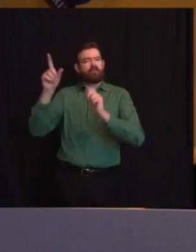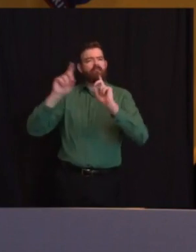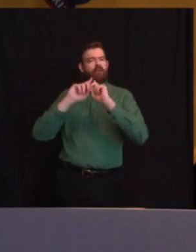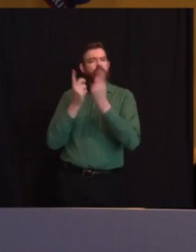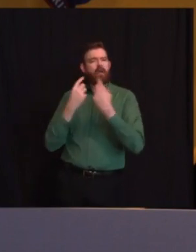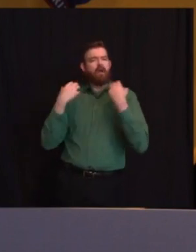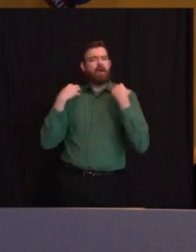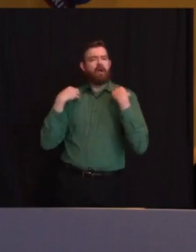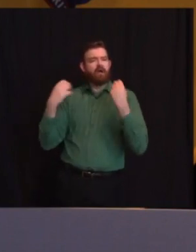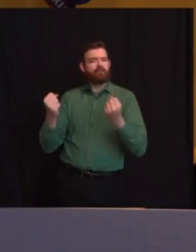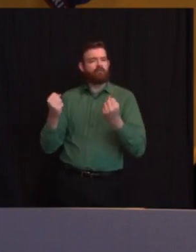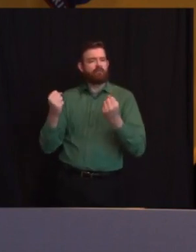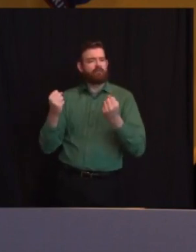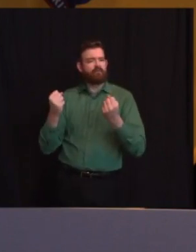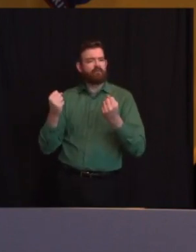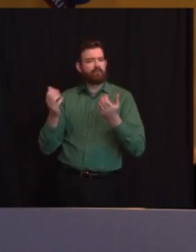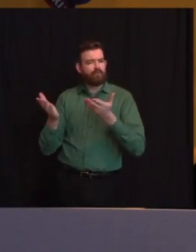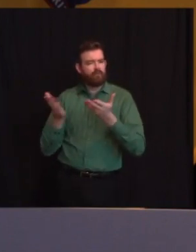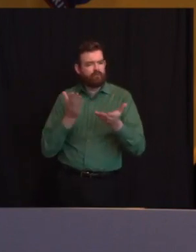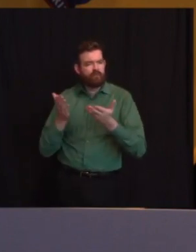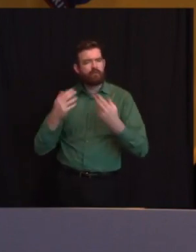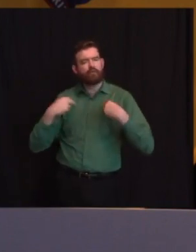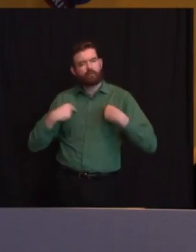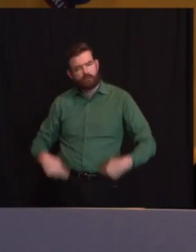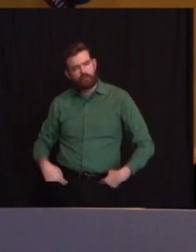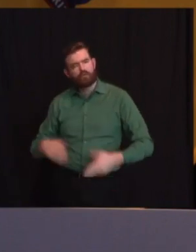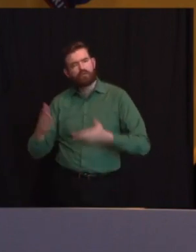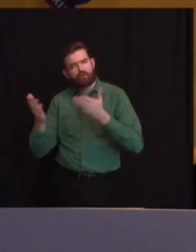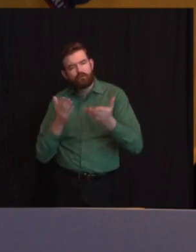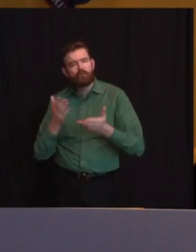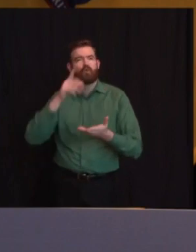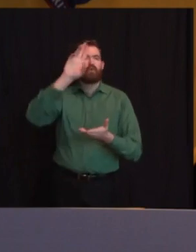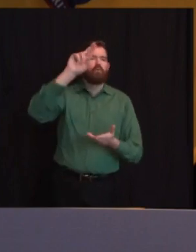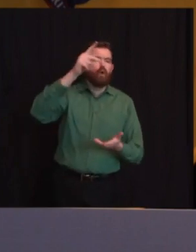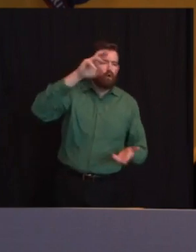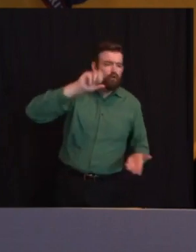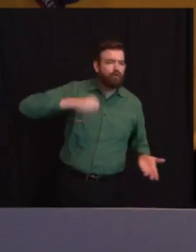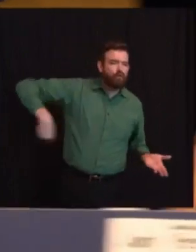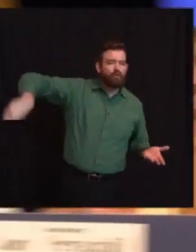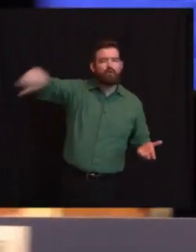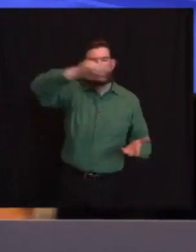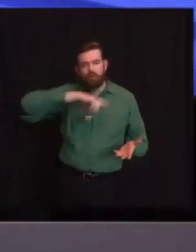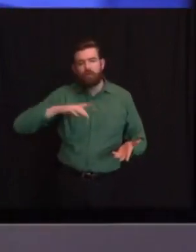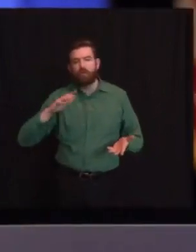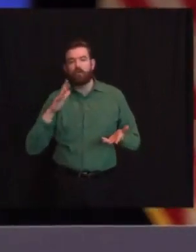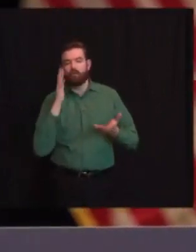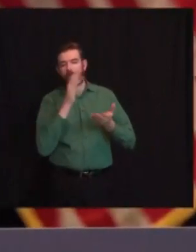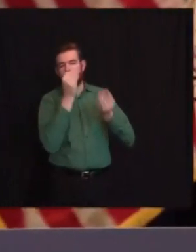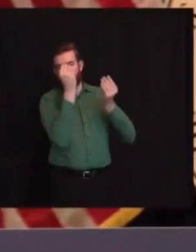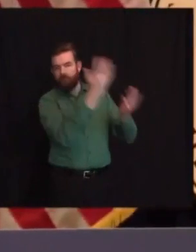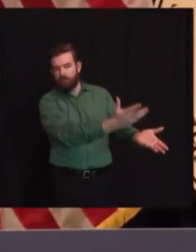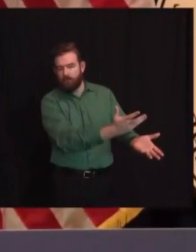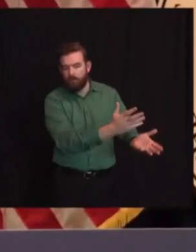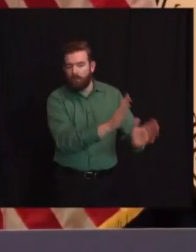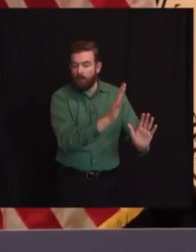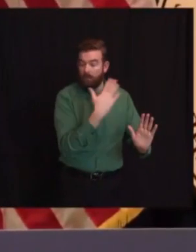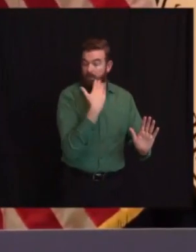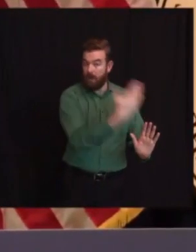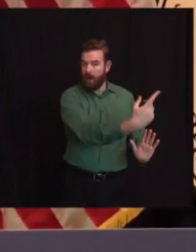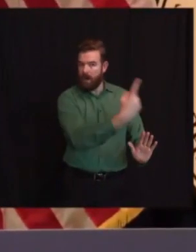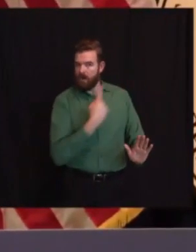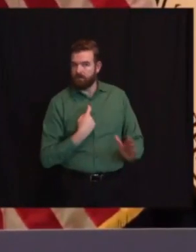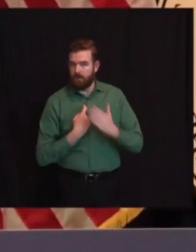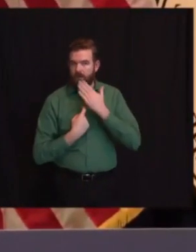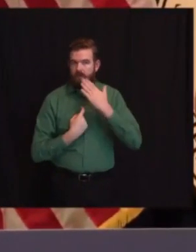I'll look specifically into New Lisbon. Thank you for bringing it up. Again, we will come back to you, so if you can bear with us on that. Thank you very